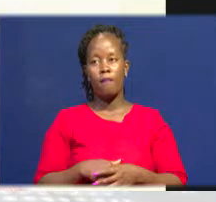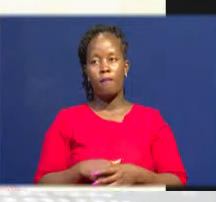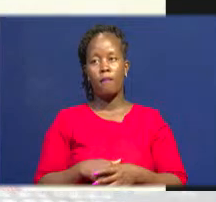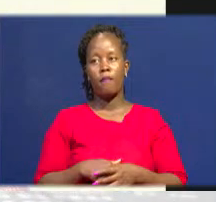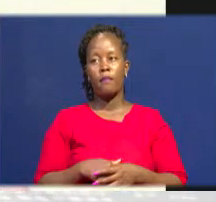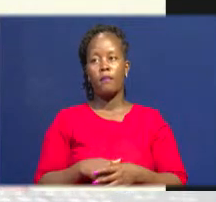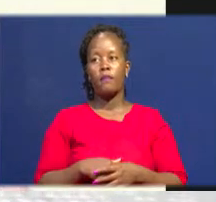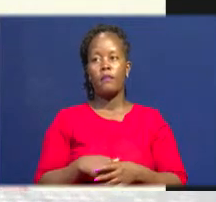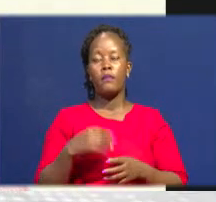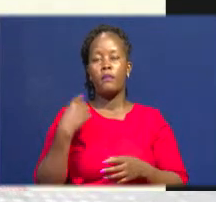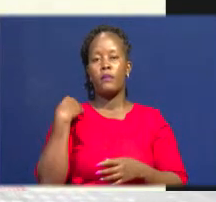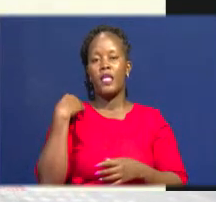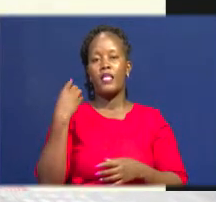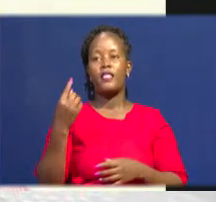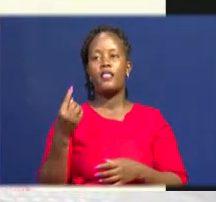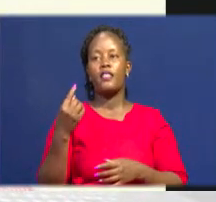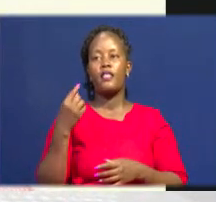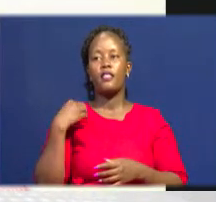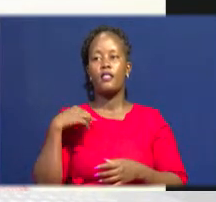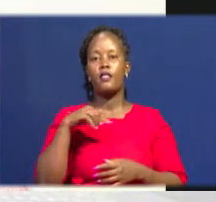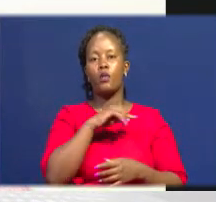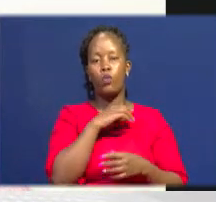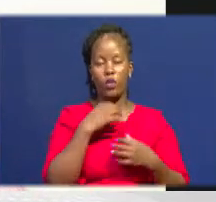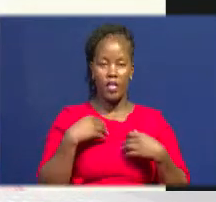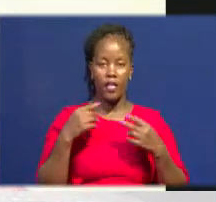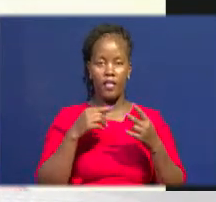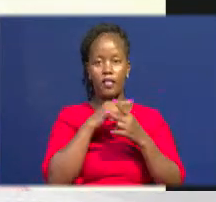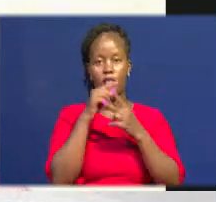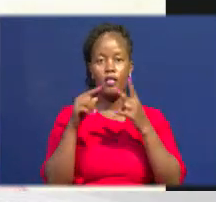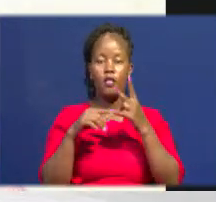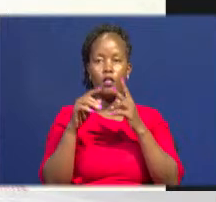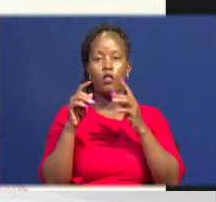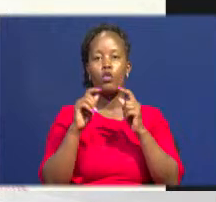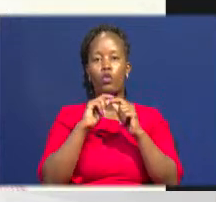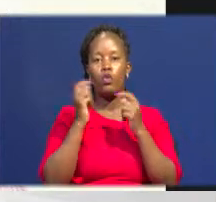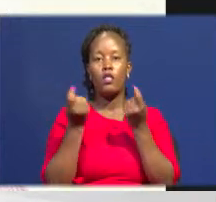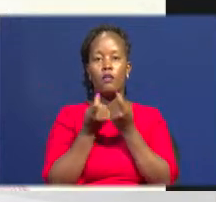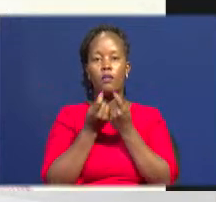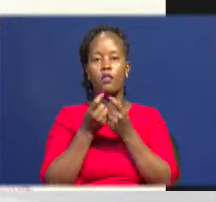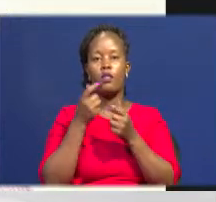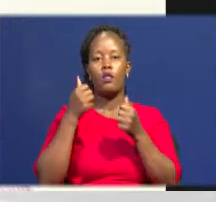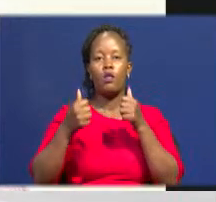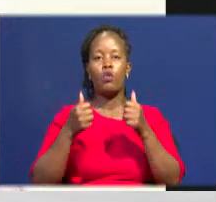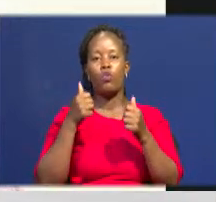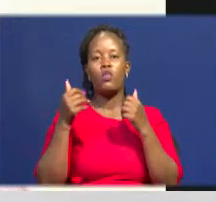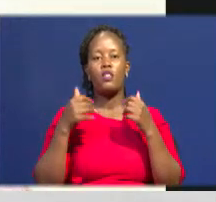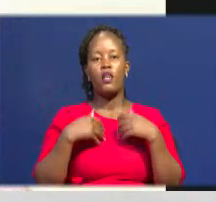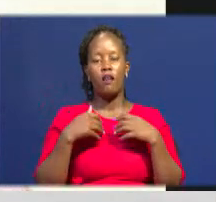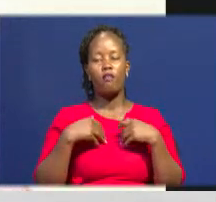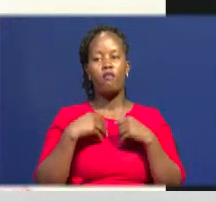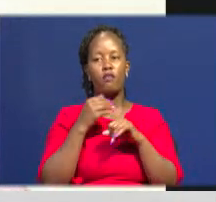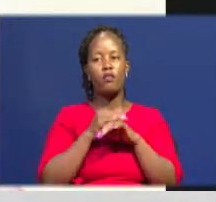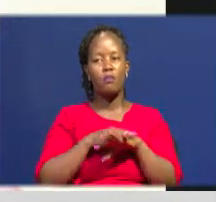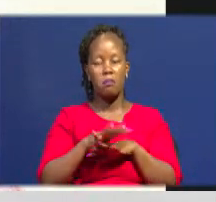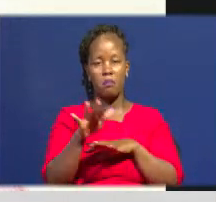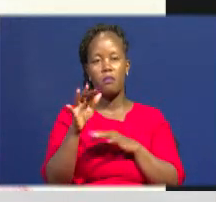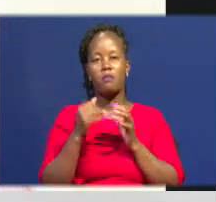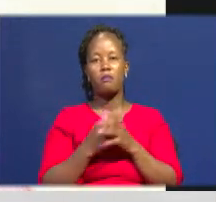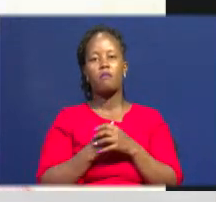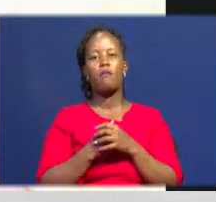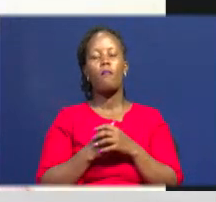recently you had Butler and Koyonzo. These are teams from Western, and they have dominated that area a lot. In